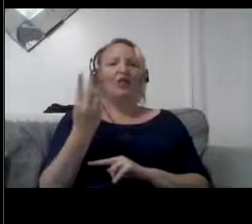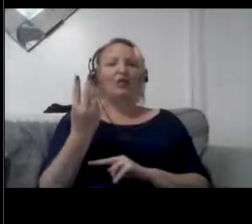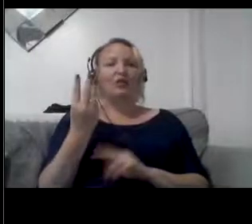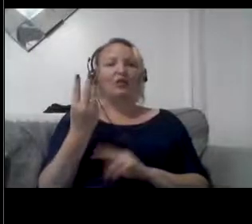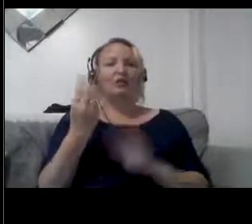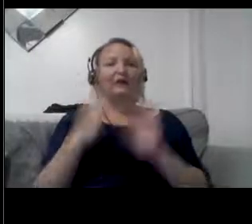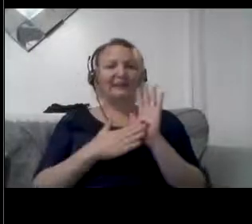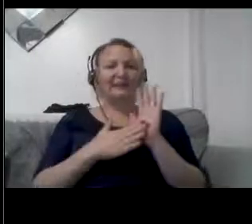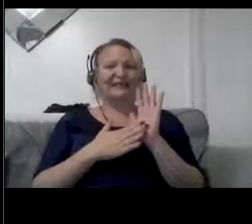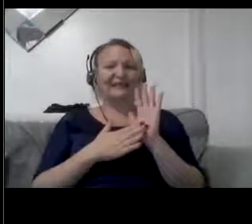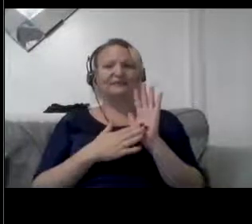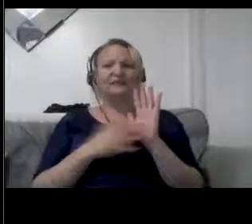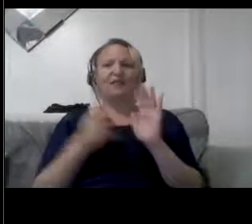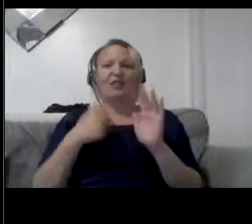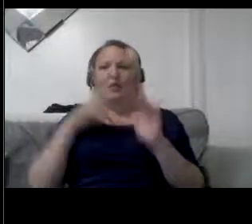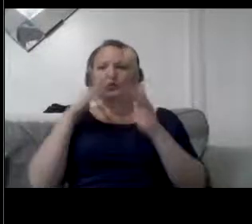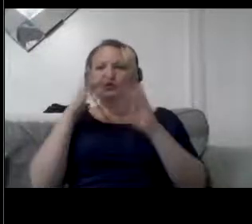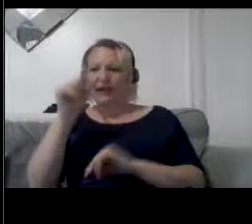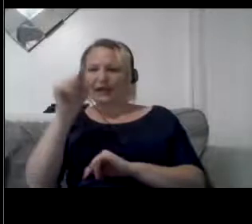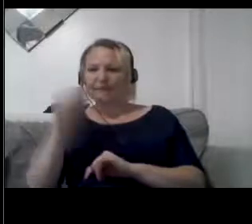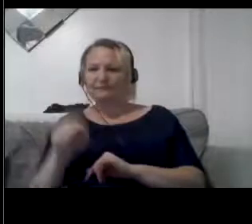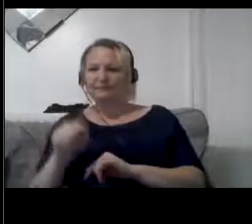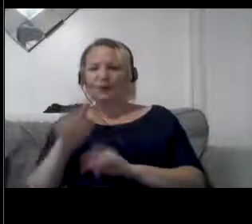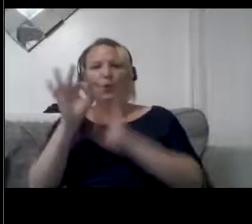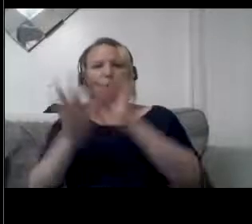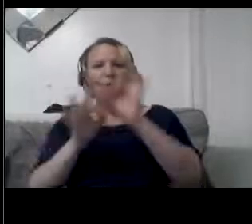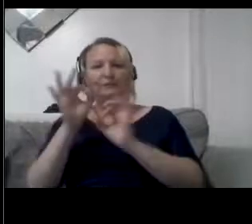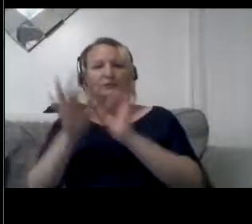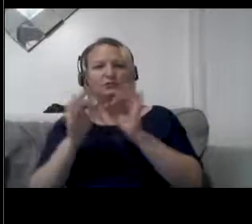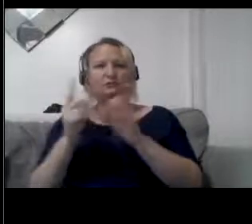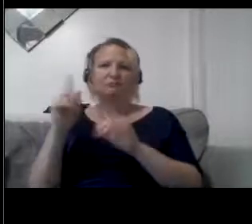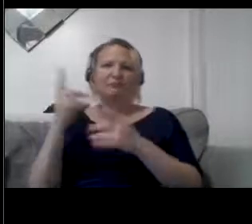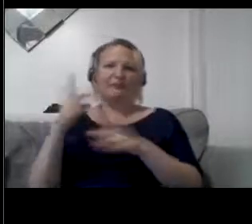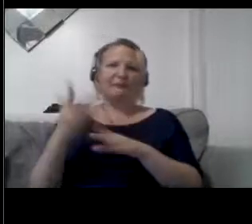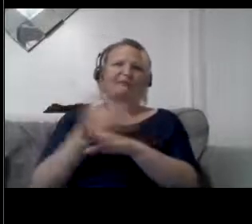questions that you've submitted before and during this webinar. We'll see you soon.